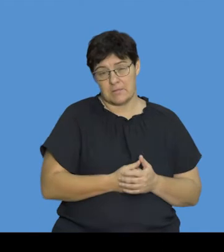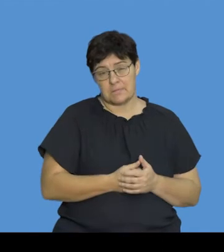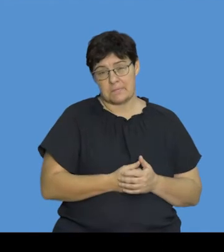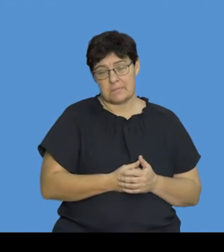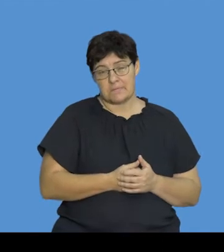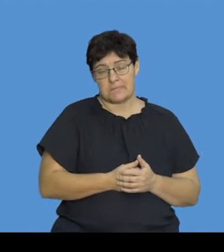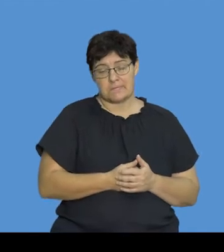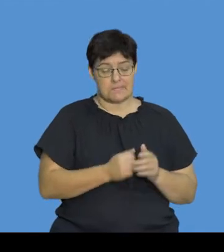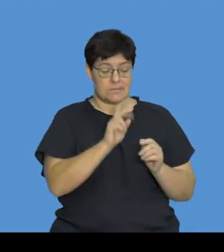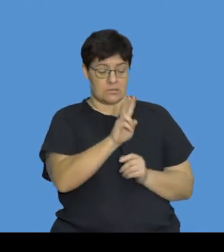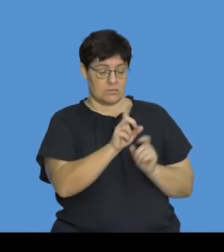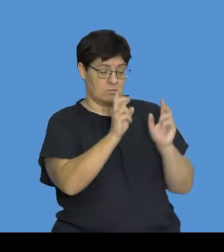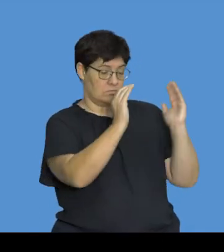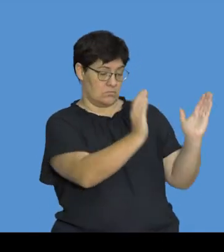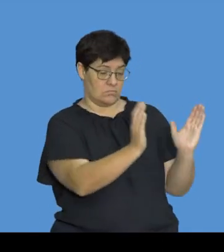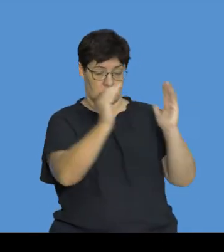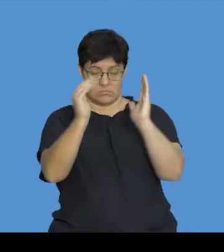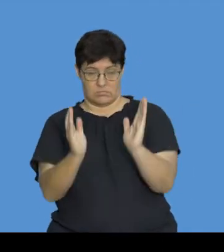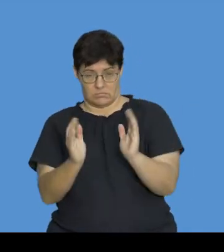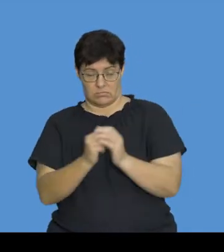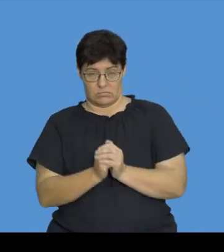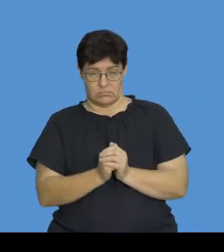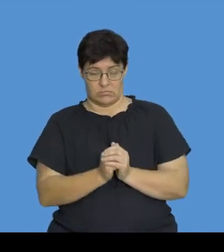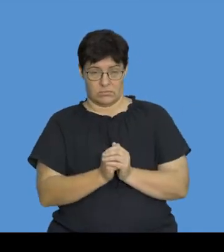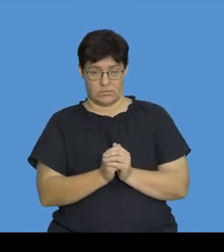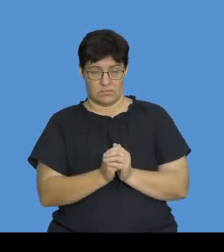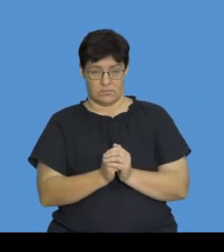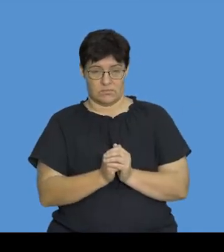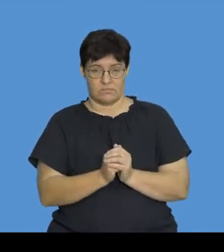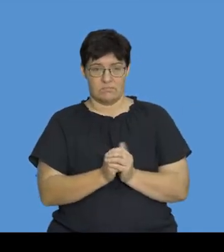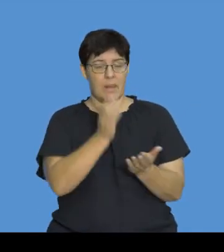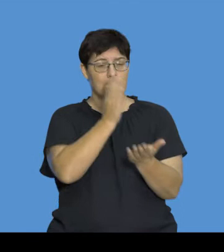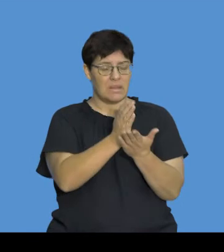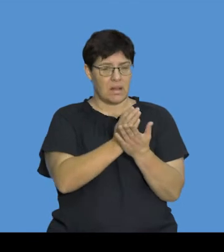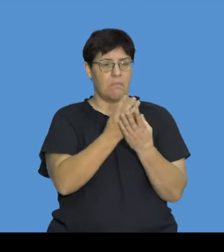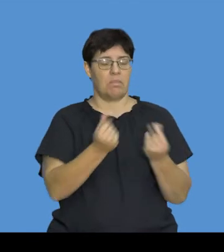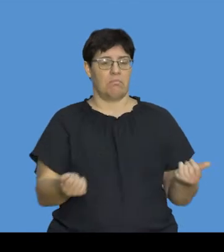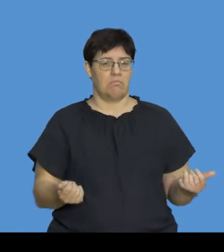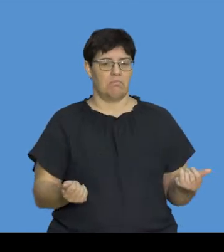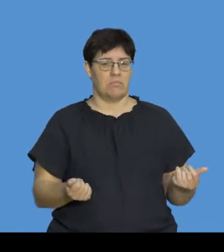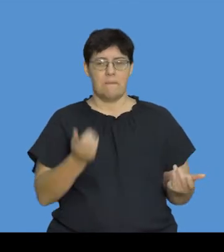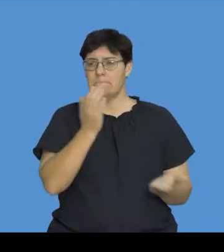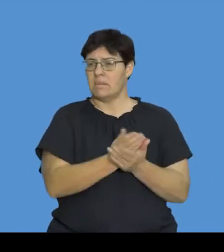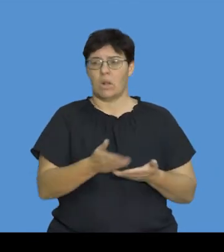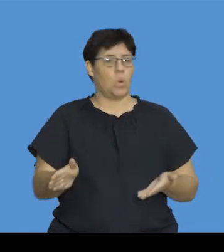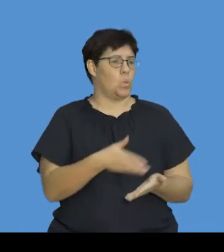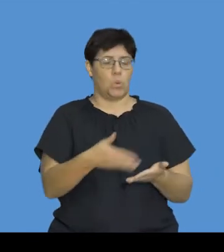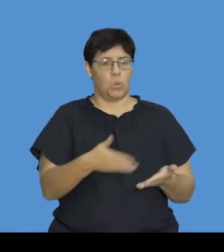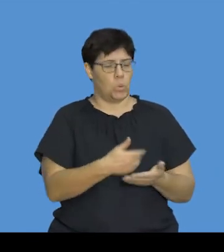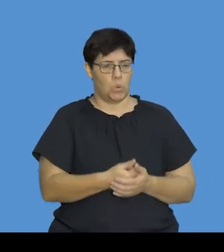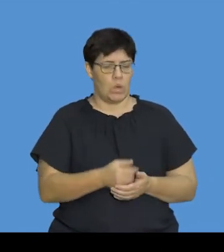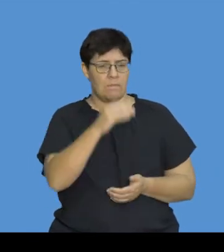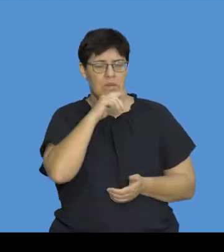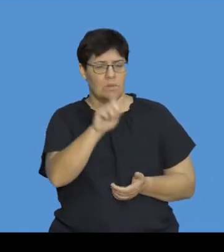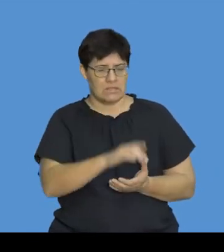two terms, right, such that the middle term vanishes, meaning I no longer have the middle term, what does